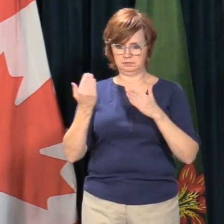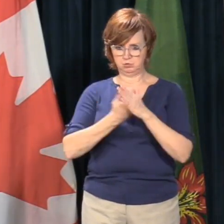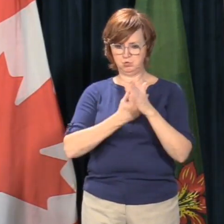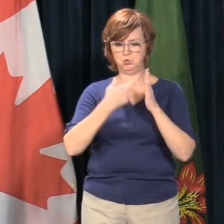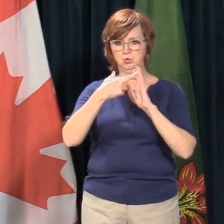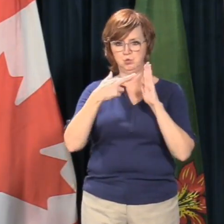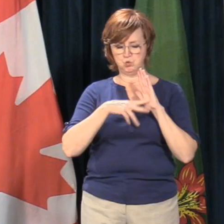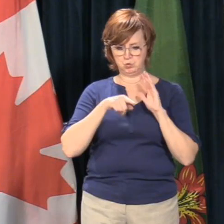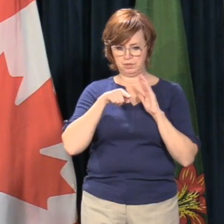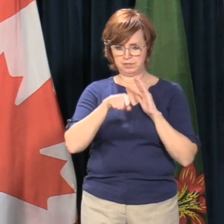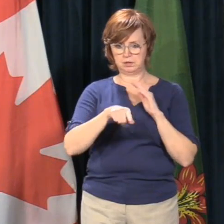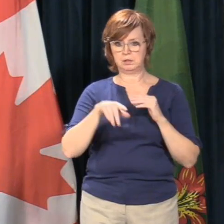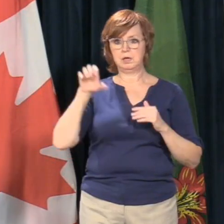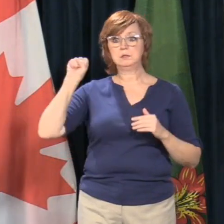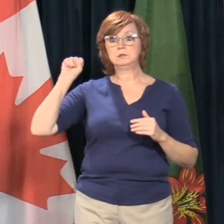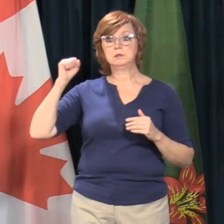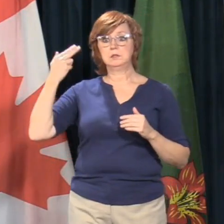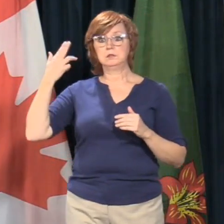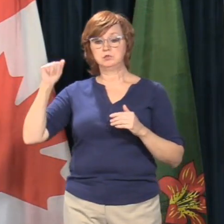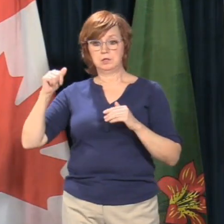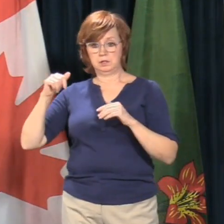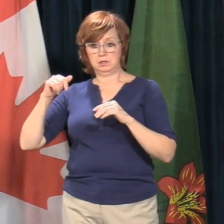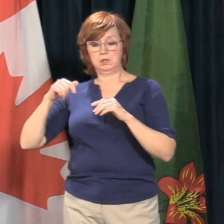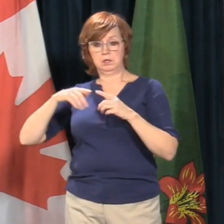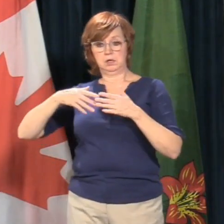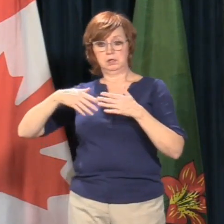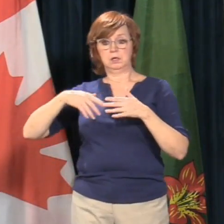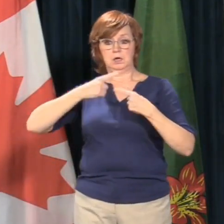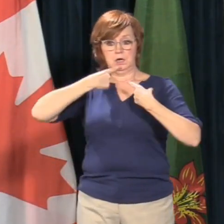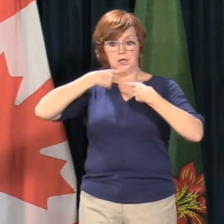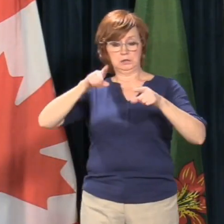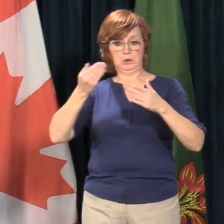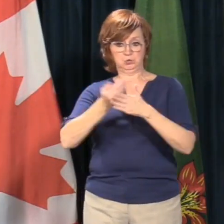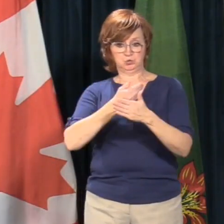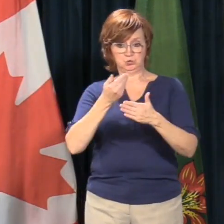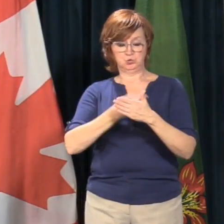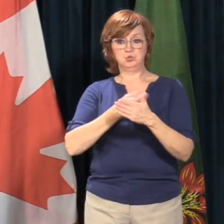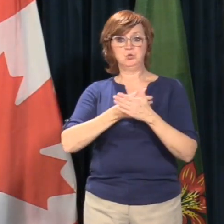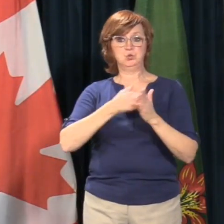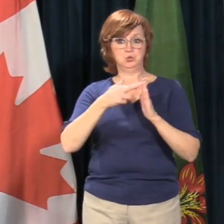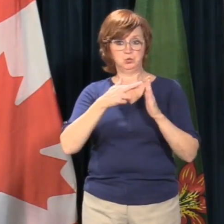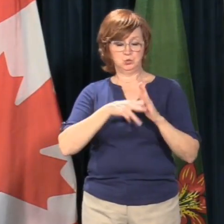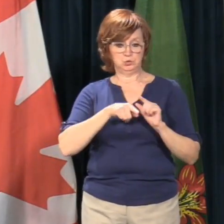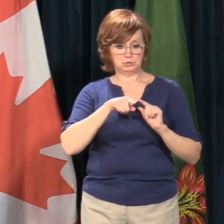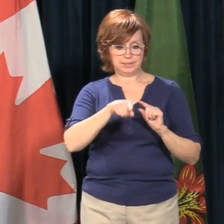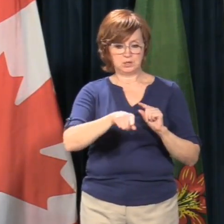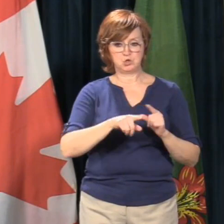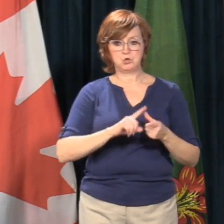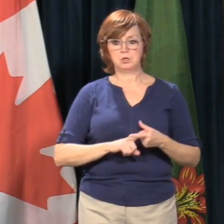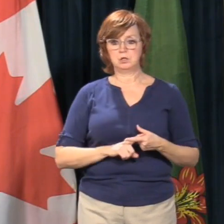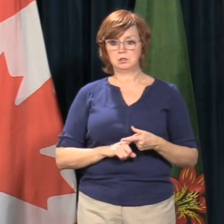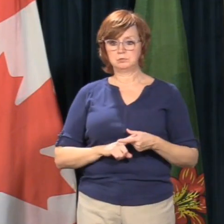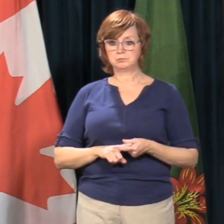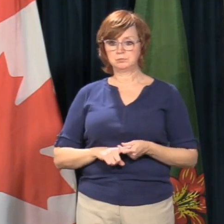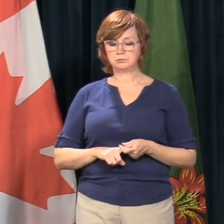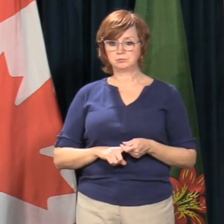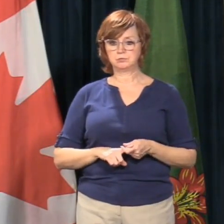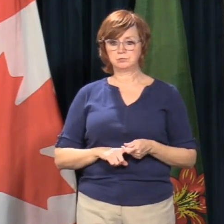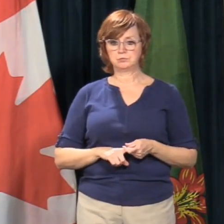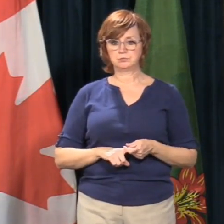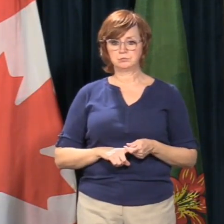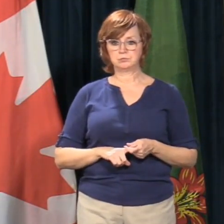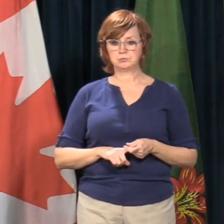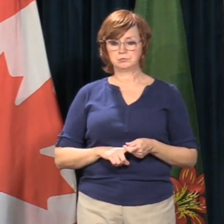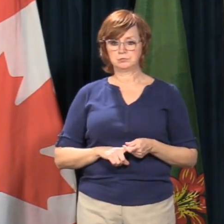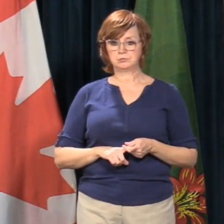outlined by Saskatchewan Health Authority from the beginning of the COVID-19,